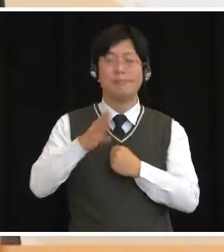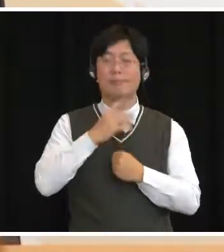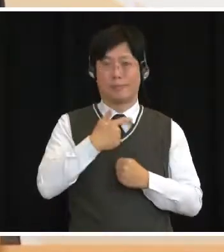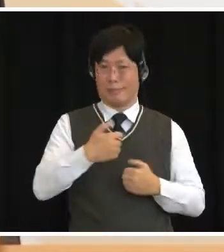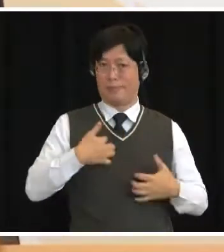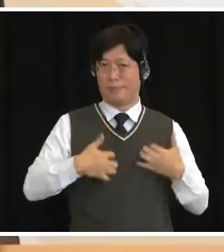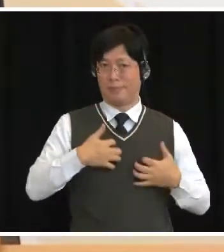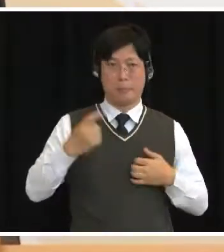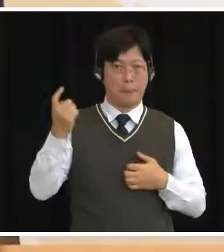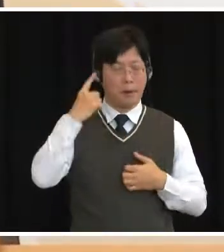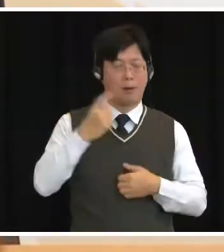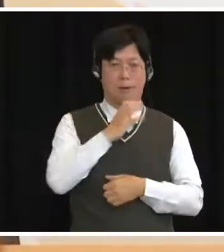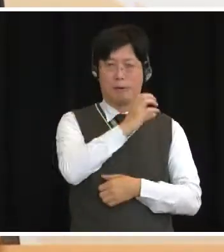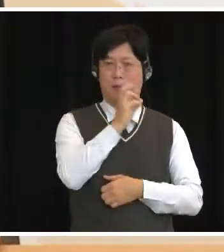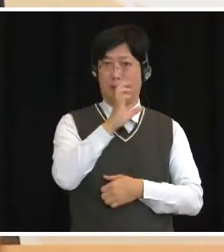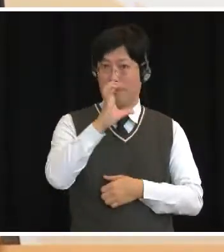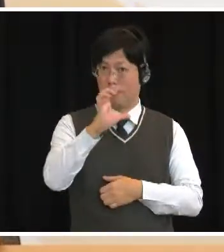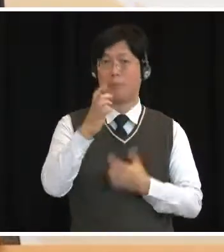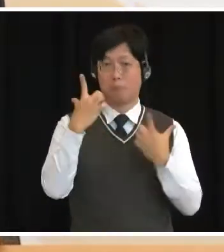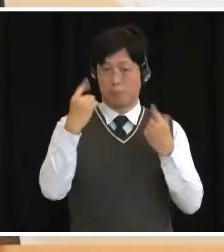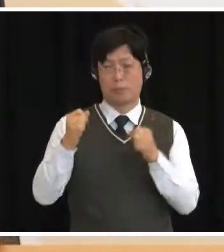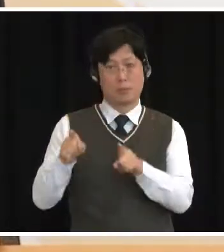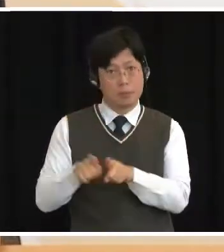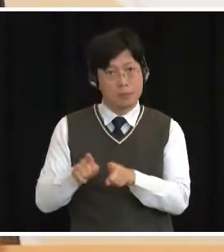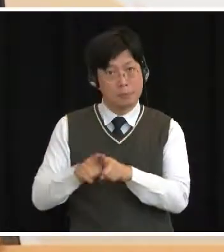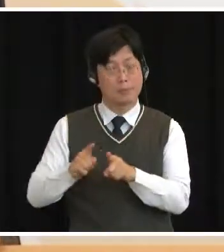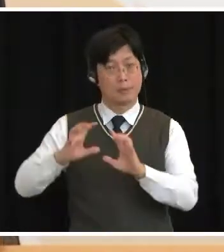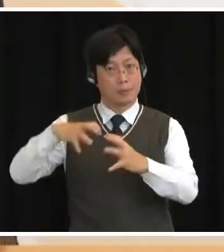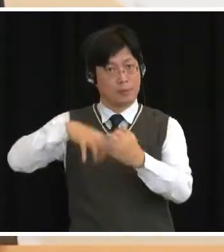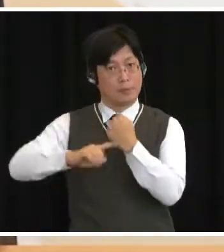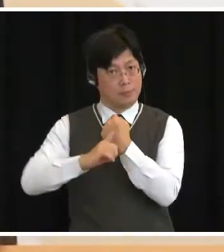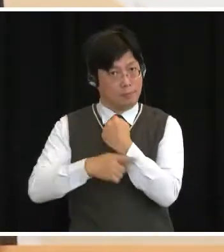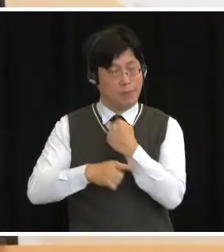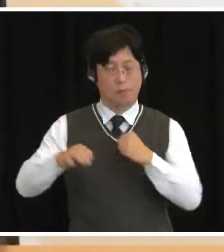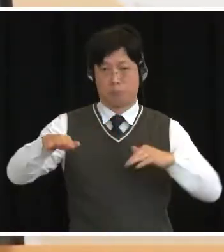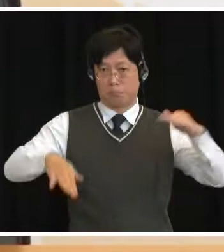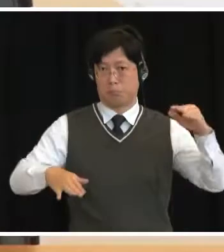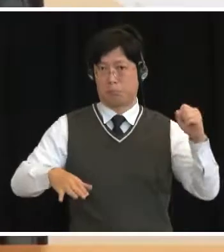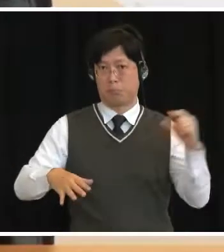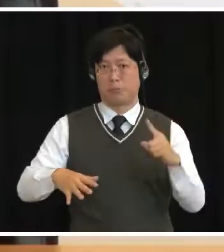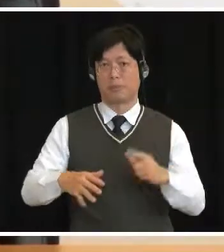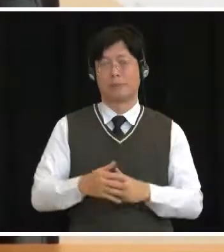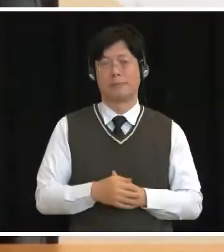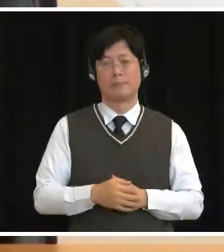role for the Convention on the Rights of the Child. Members of the committee,